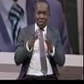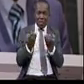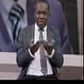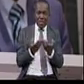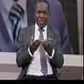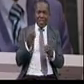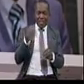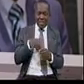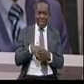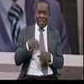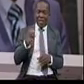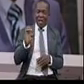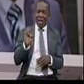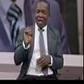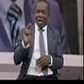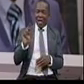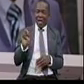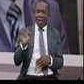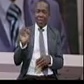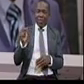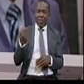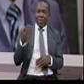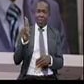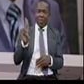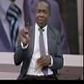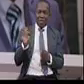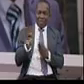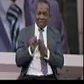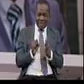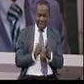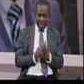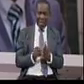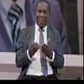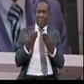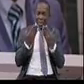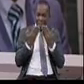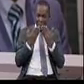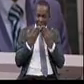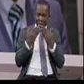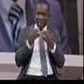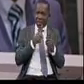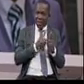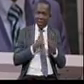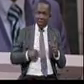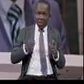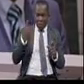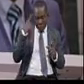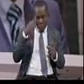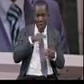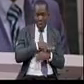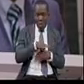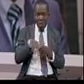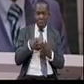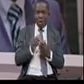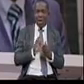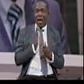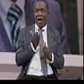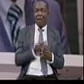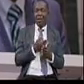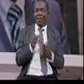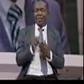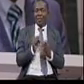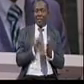the Lord for all our state officers that are representing you. Thanking the Lord for all